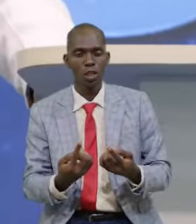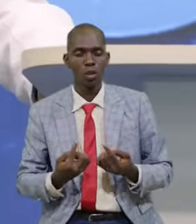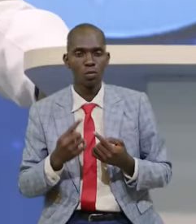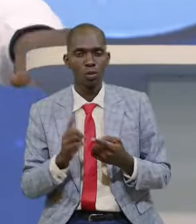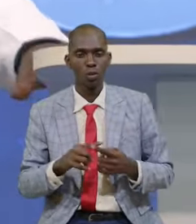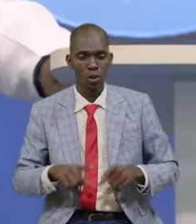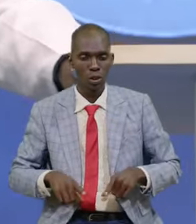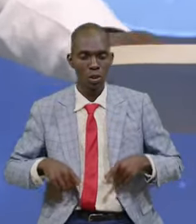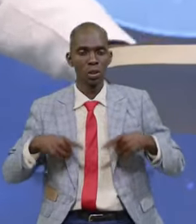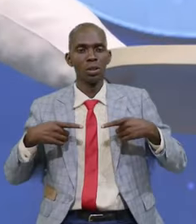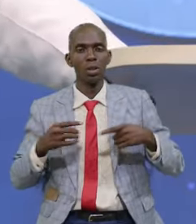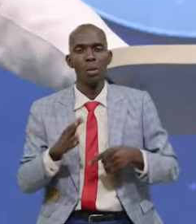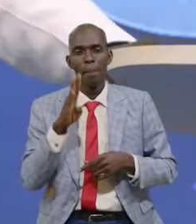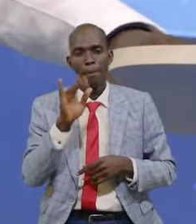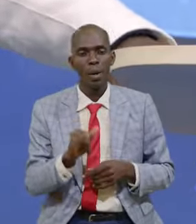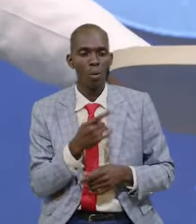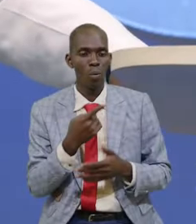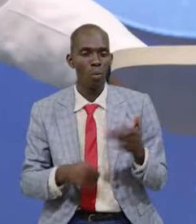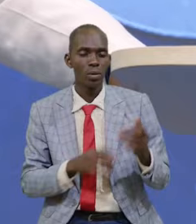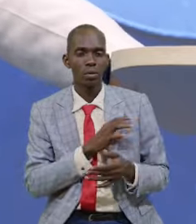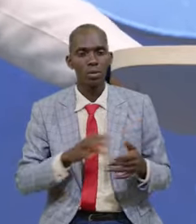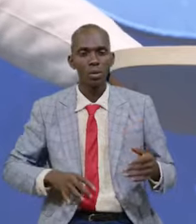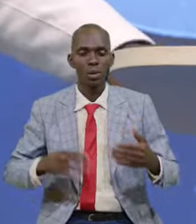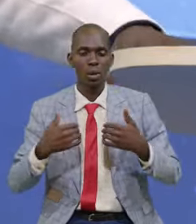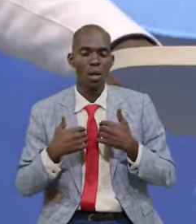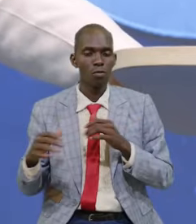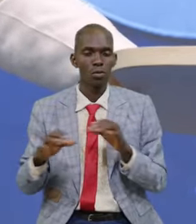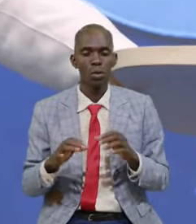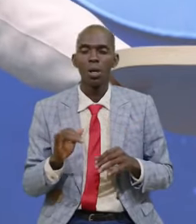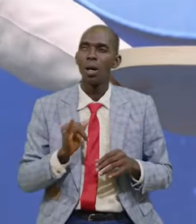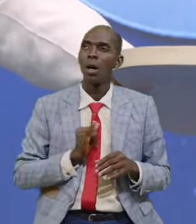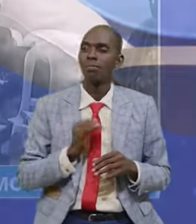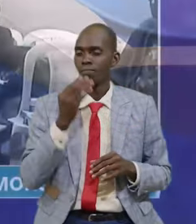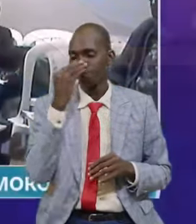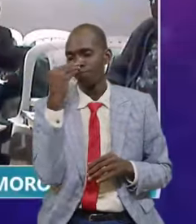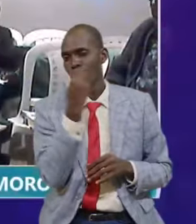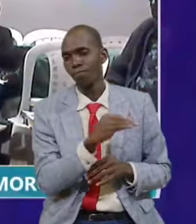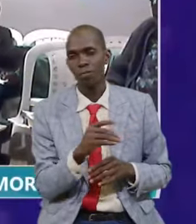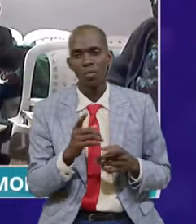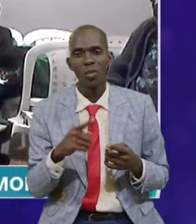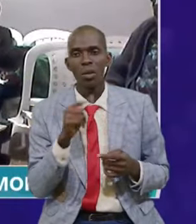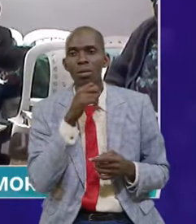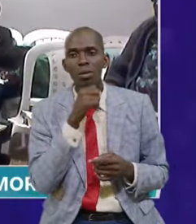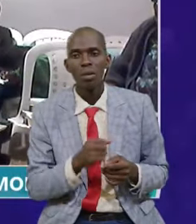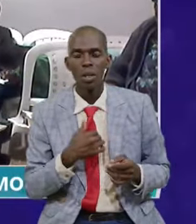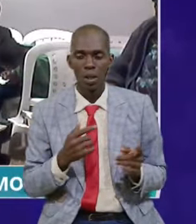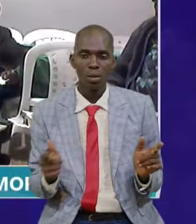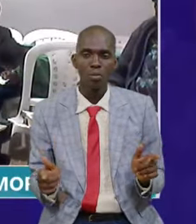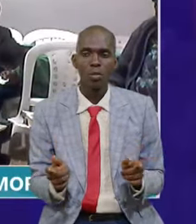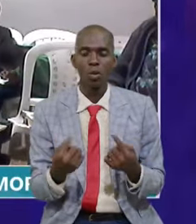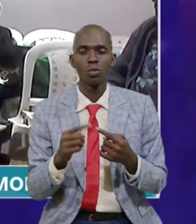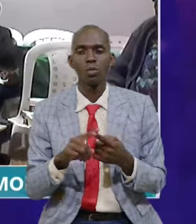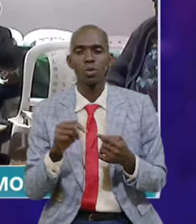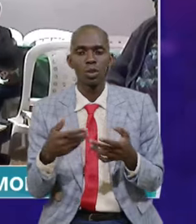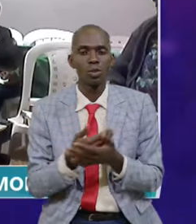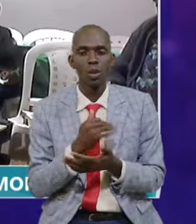what Christ has done. I forsake the old, I come to the new. I abandon the old and